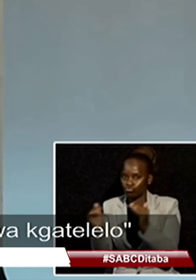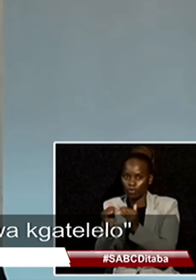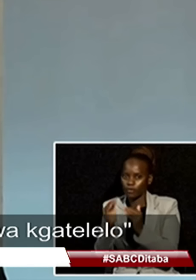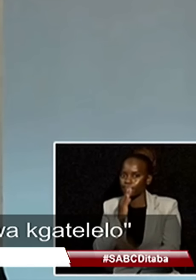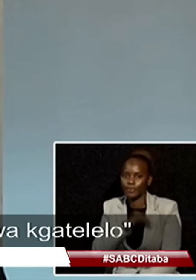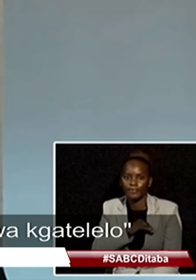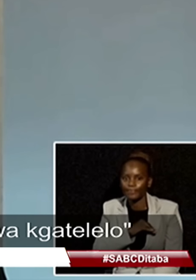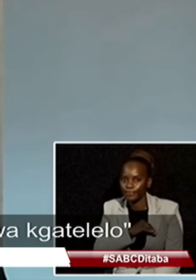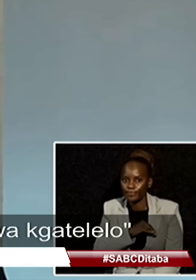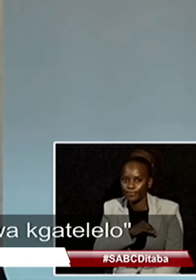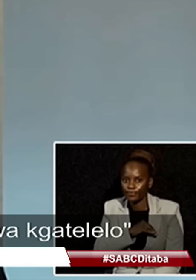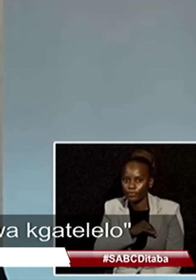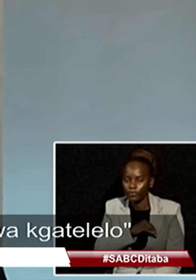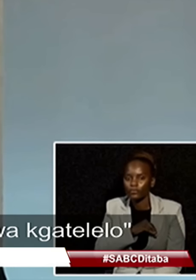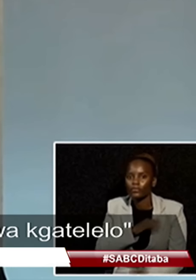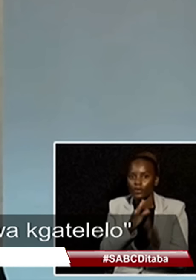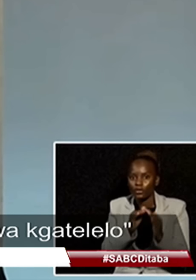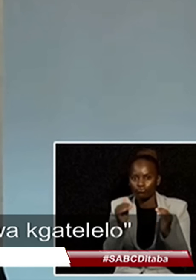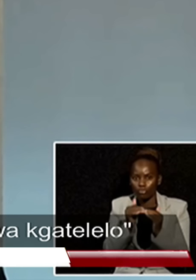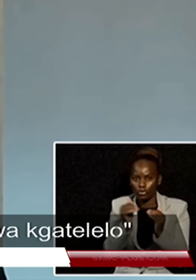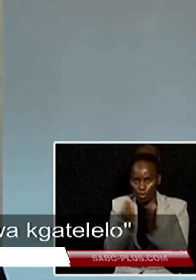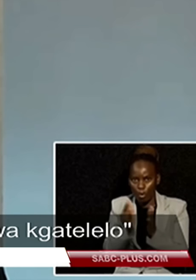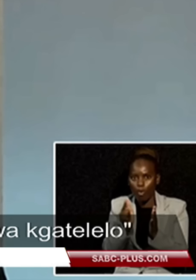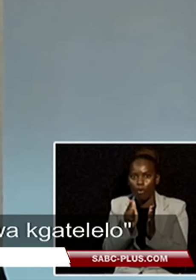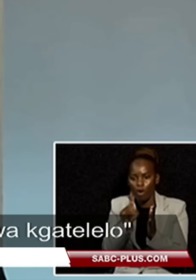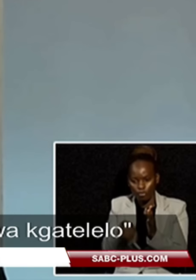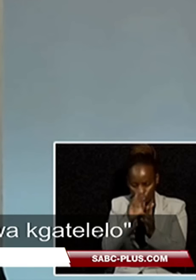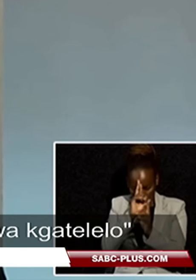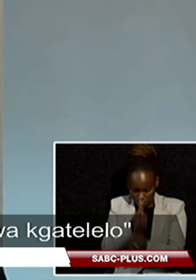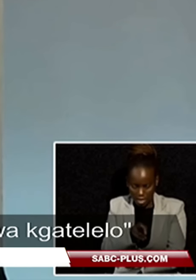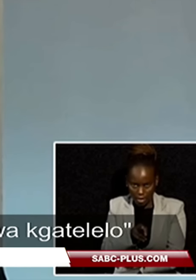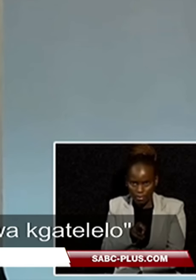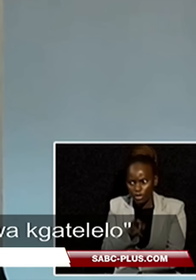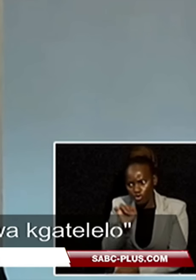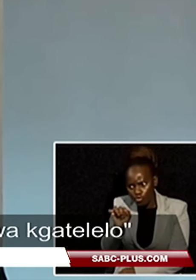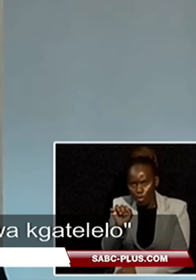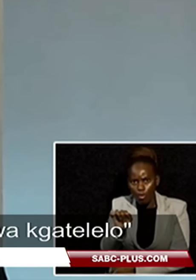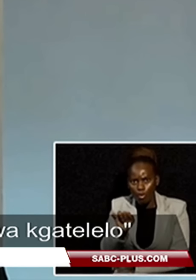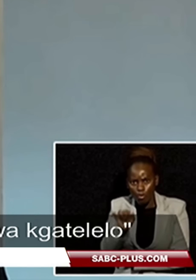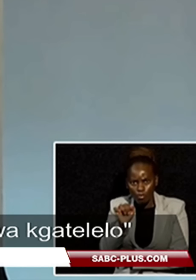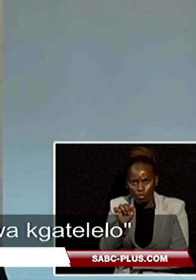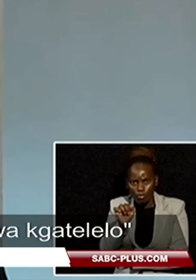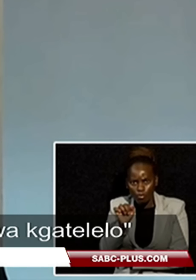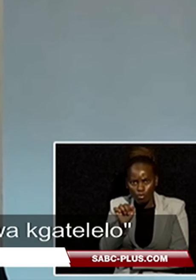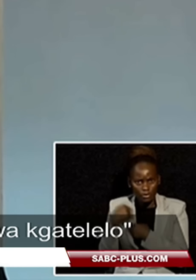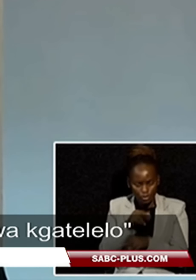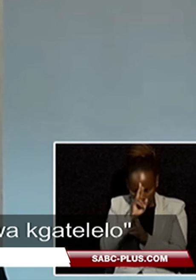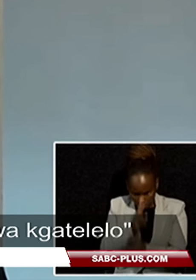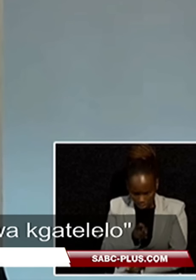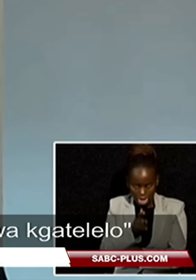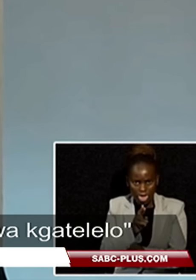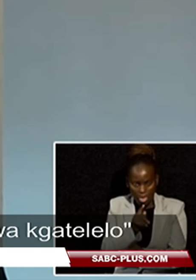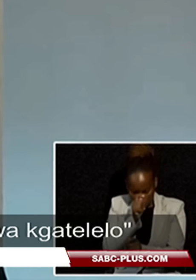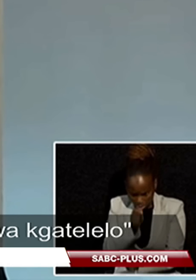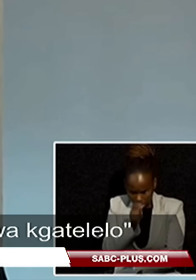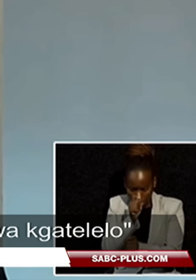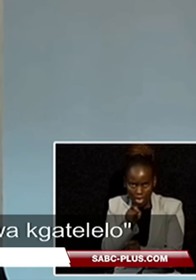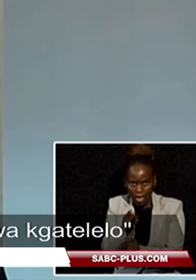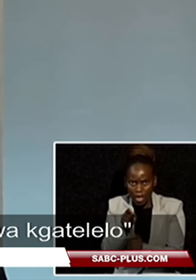have to obey. It's your moral duty to obey it. An unjust law,